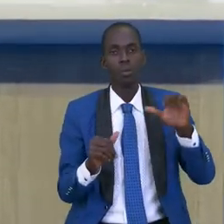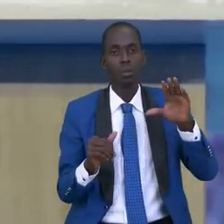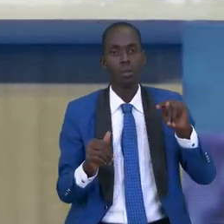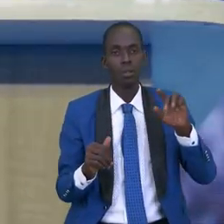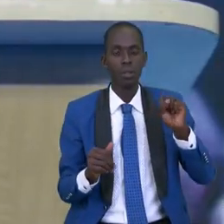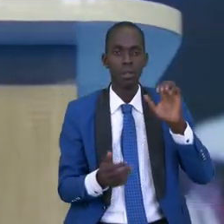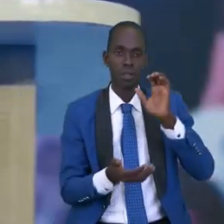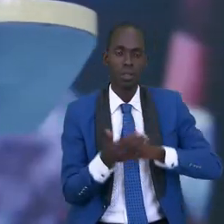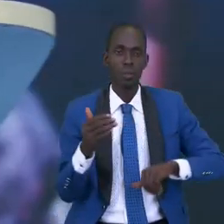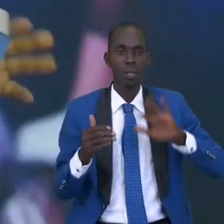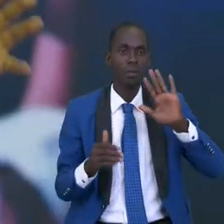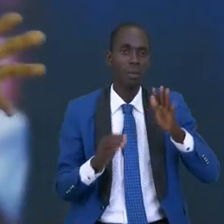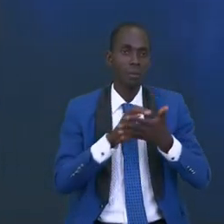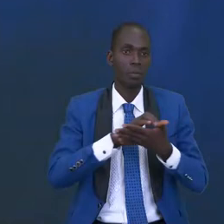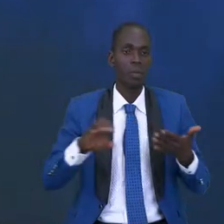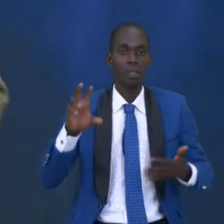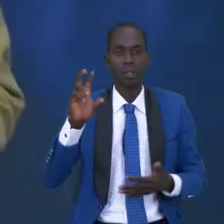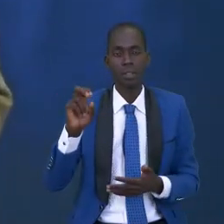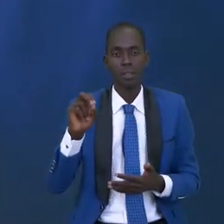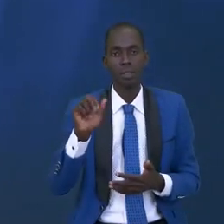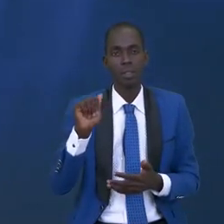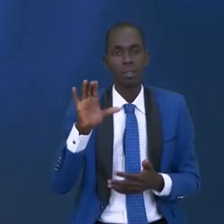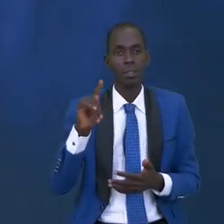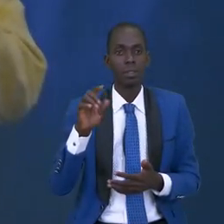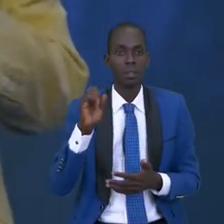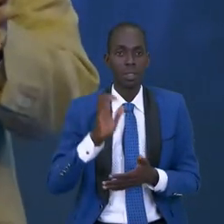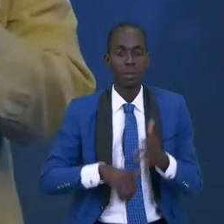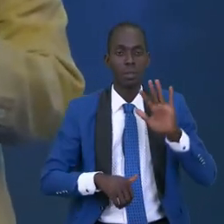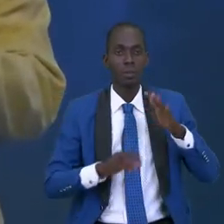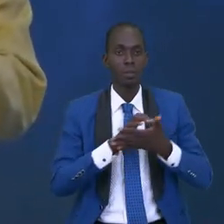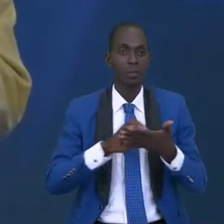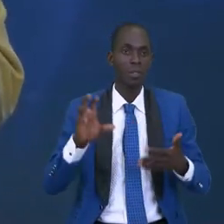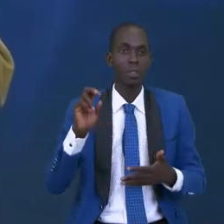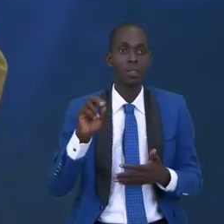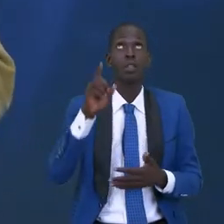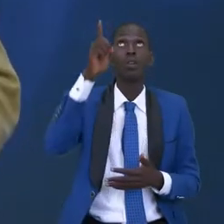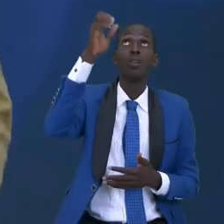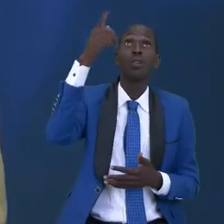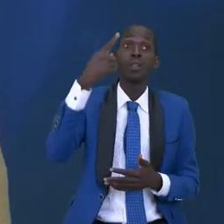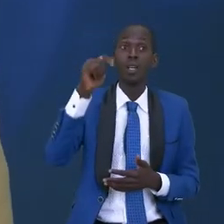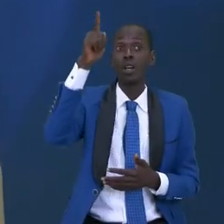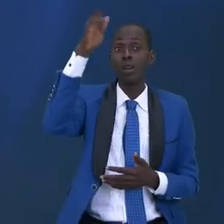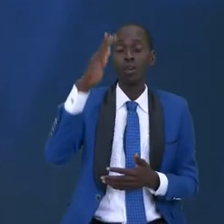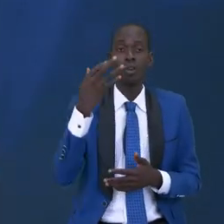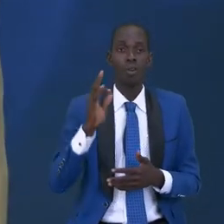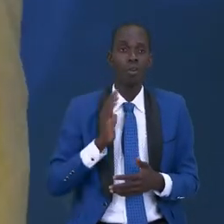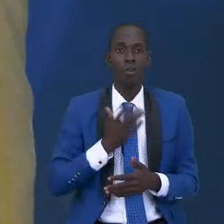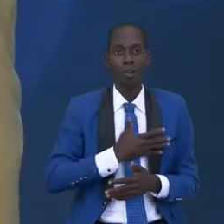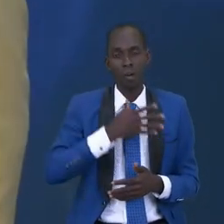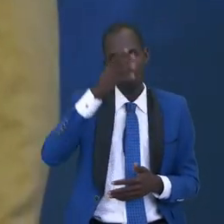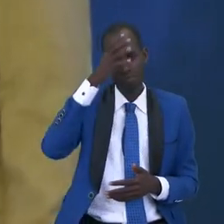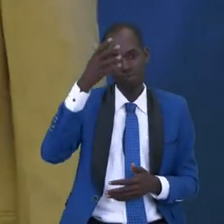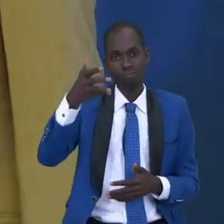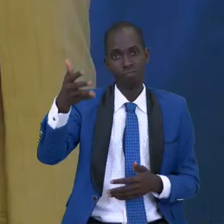verse 30. Acts chapter 5, verse 30. God, the God of our fathers,